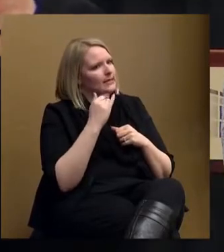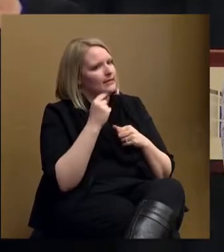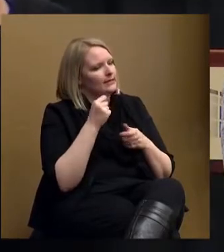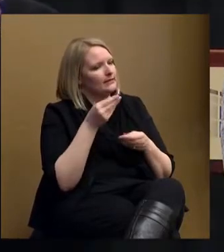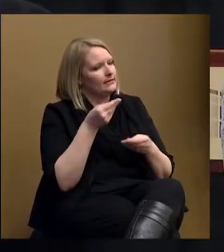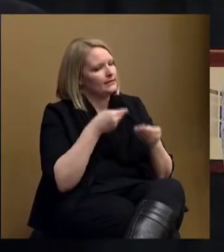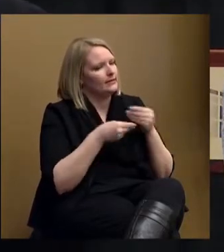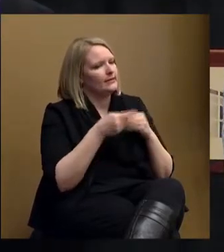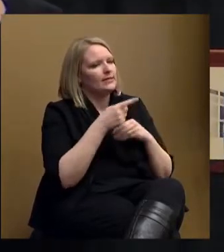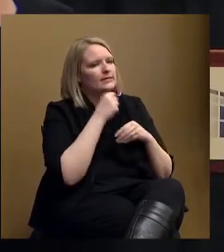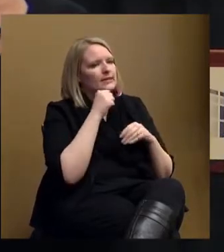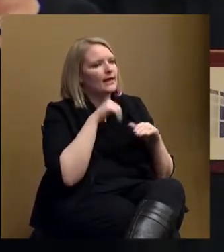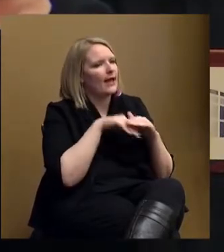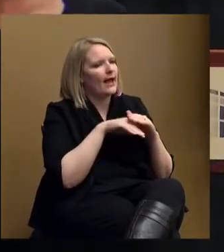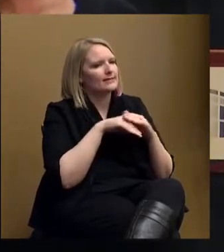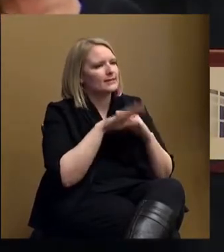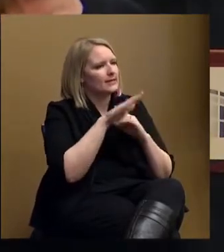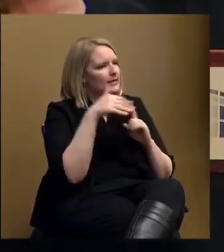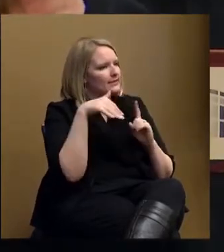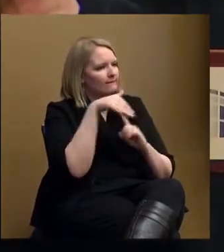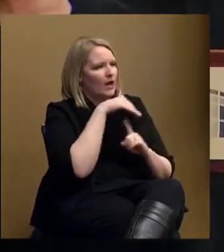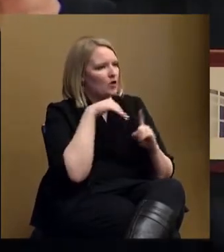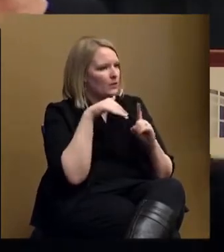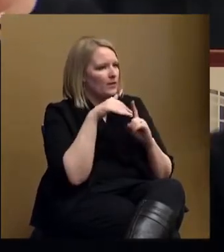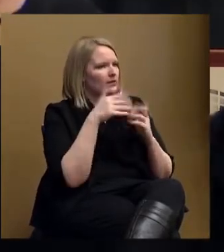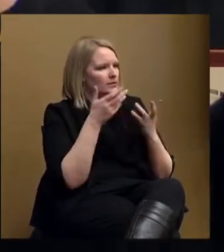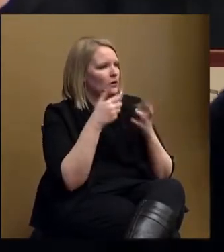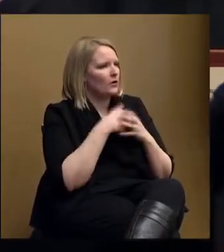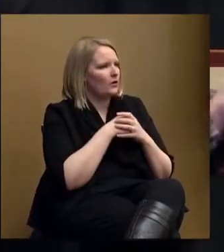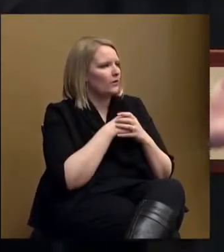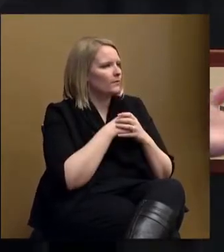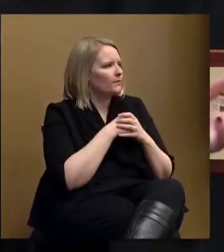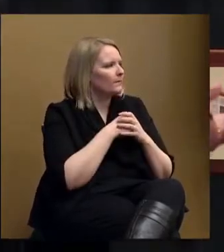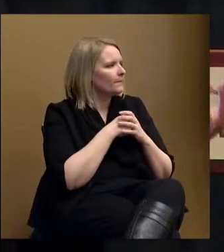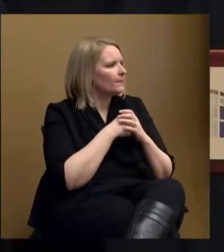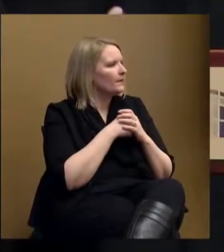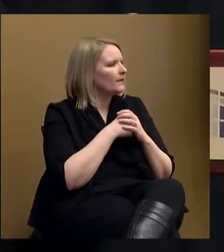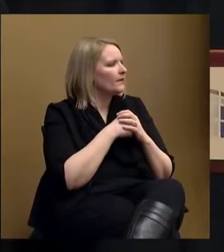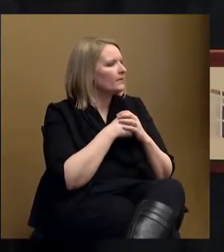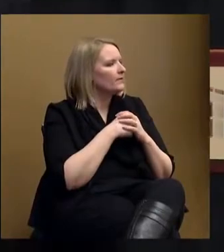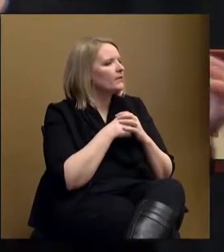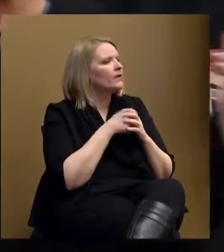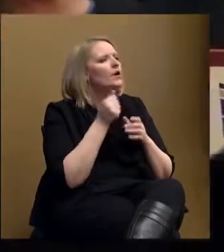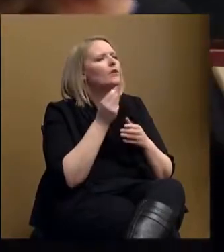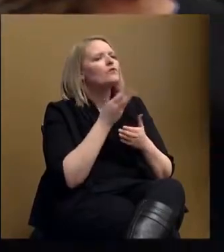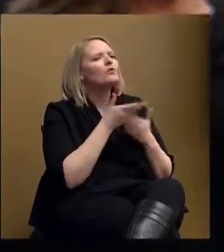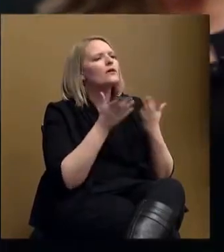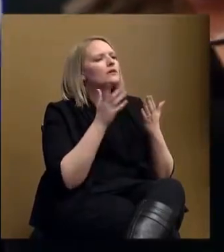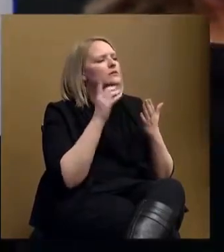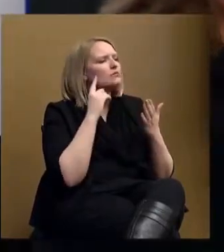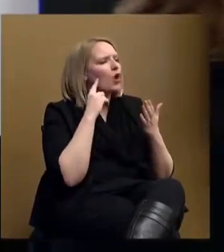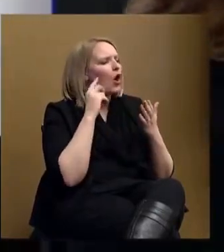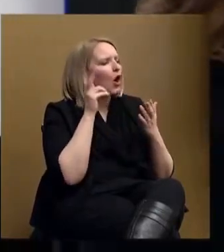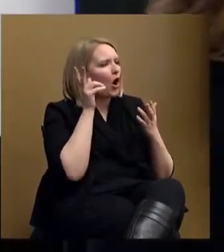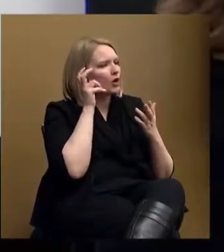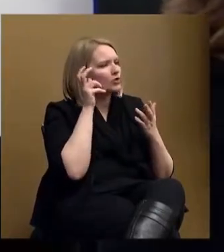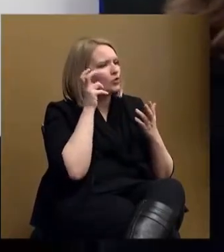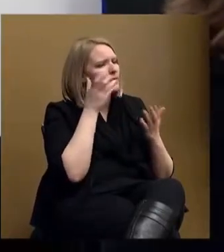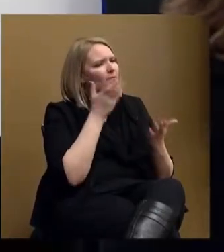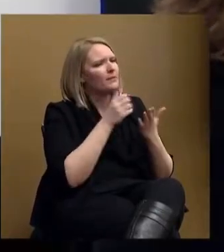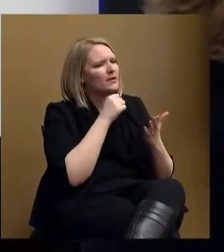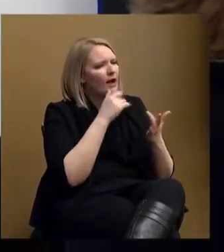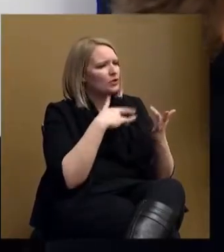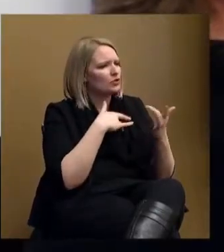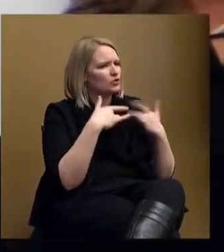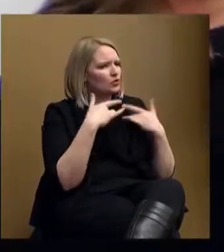he's not accessing his environment visually. So, yeah, that's where I would go. So a couple of things. Auditory, I may not worry about at